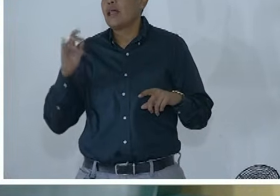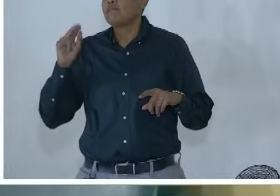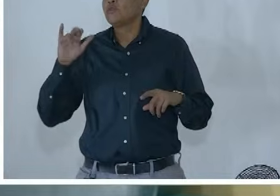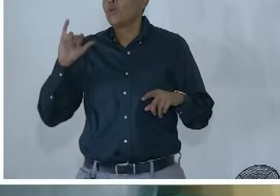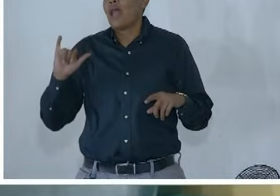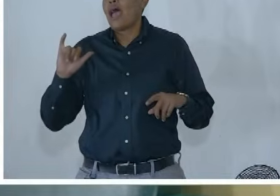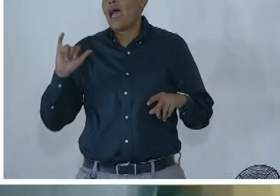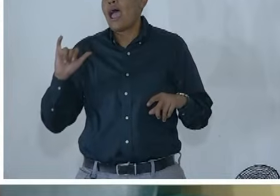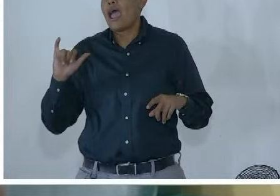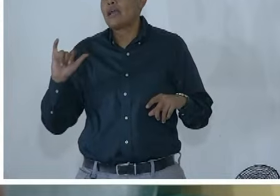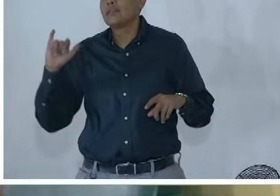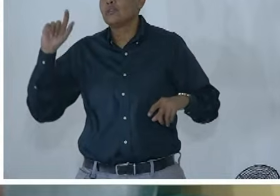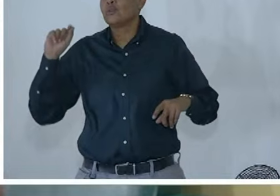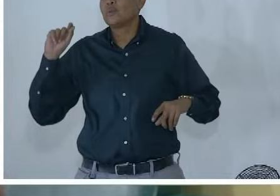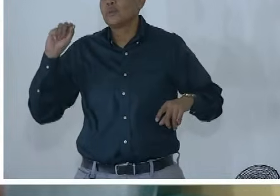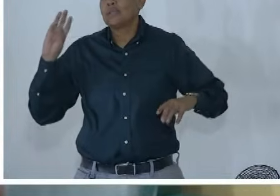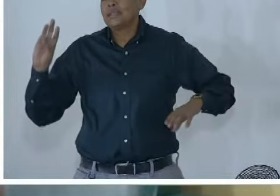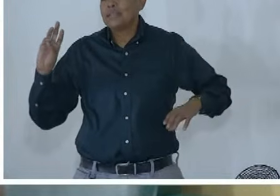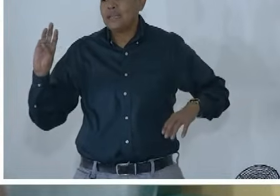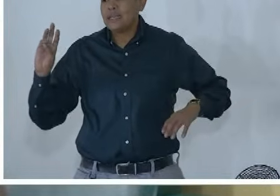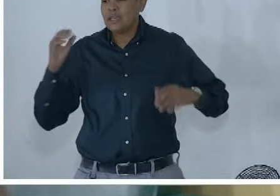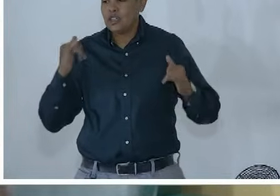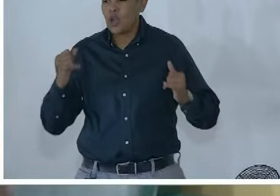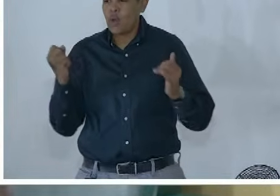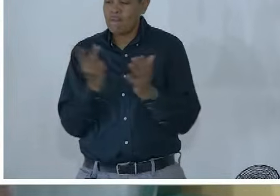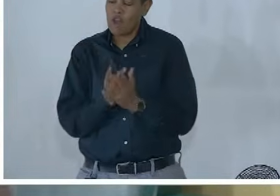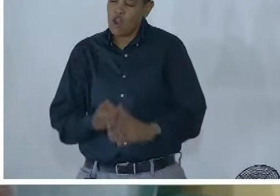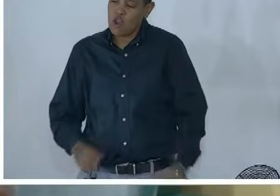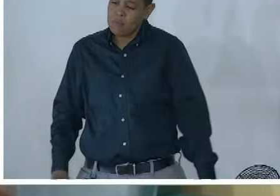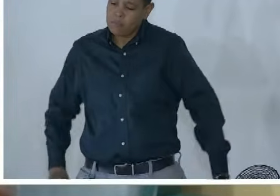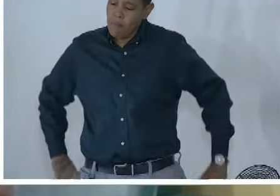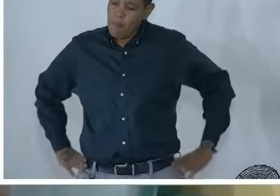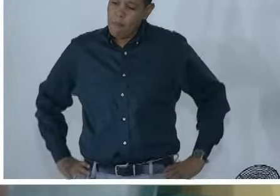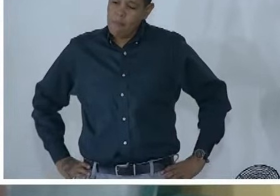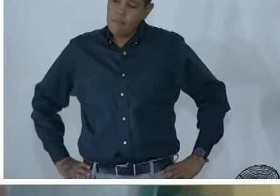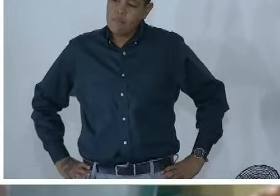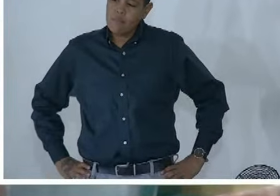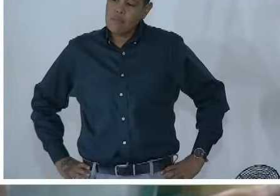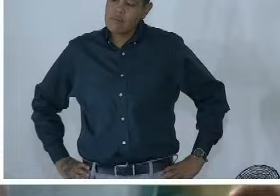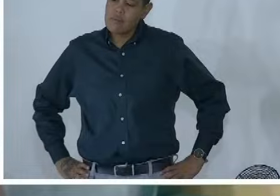July 2026, are affirmed. Thank you, Madam Speaker.